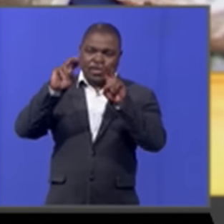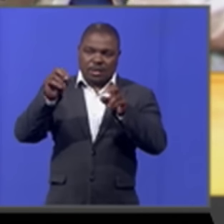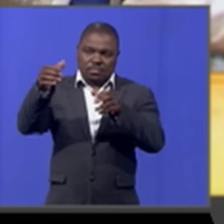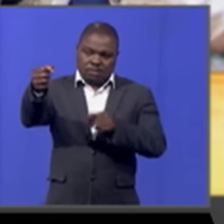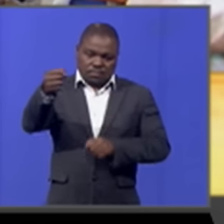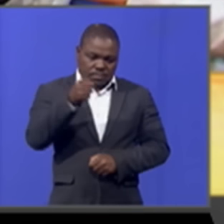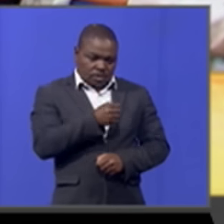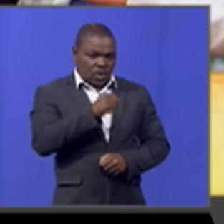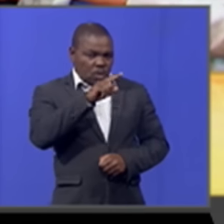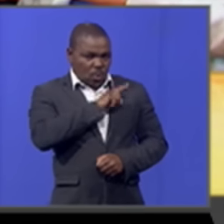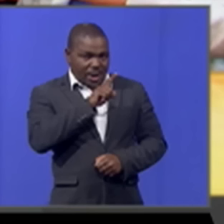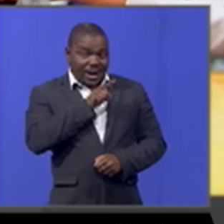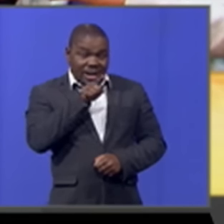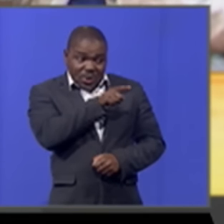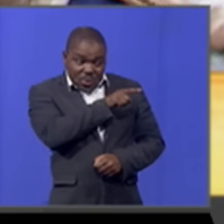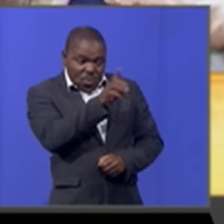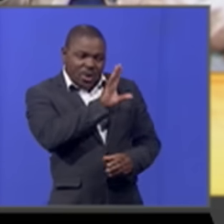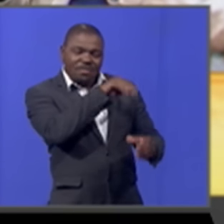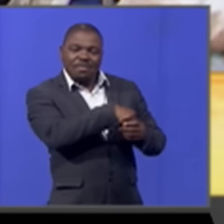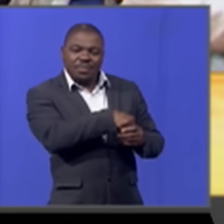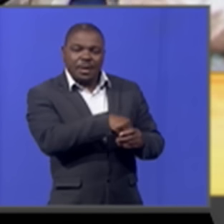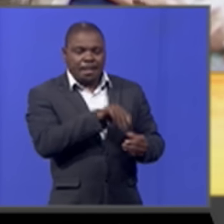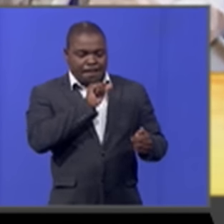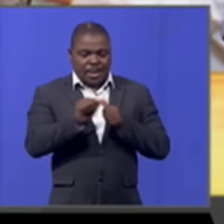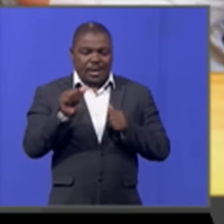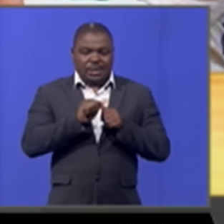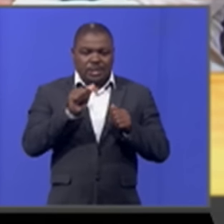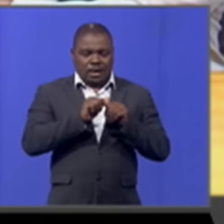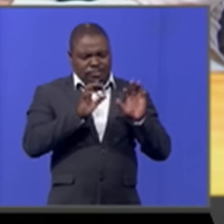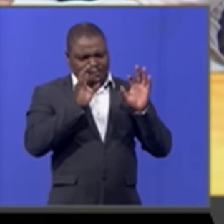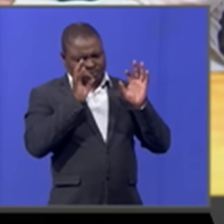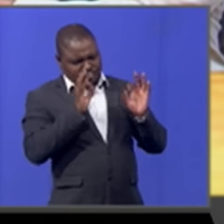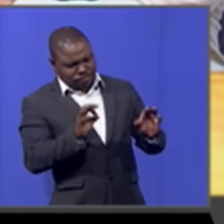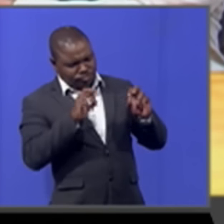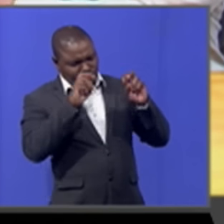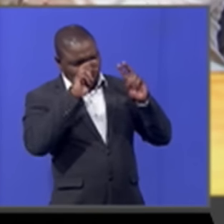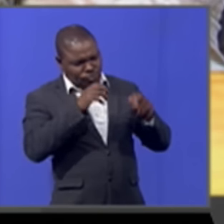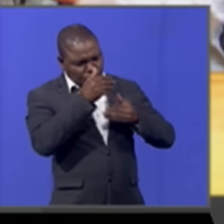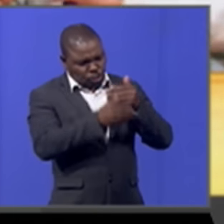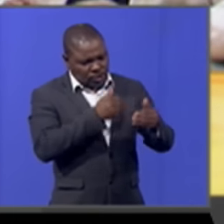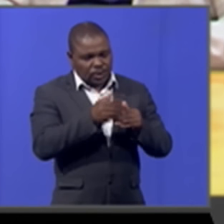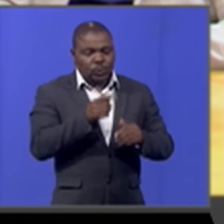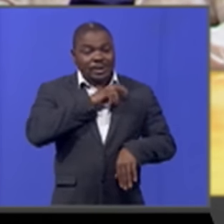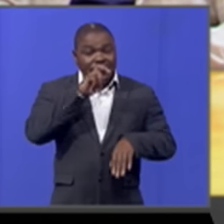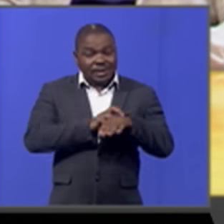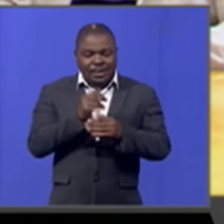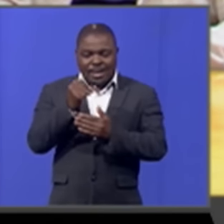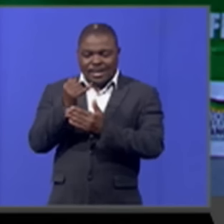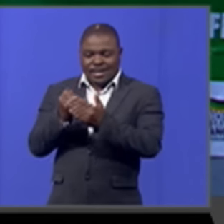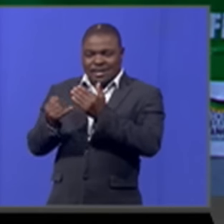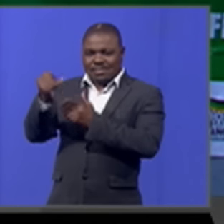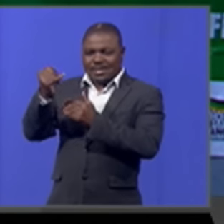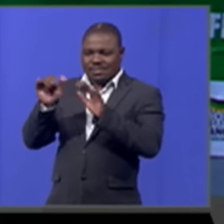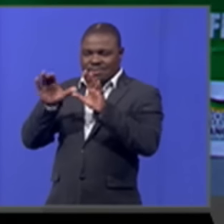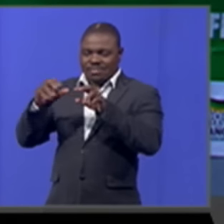are clouded in this issue. It is better that to have credibility of the process, we need an independent